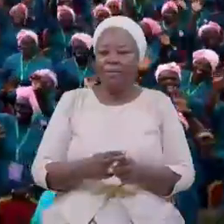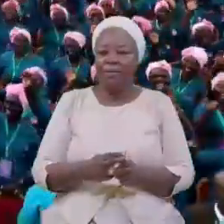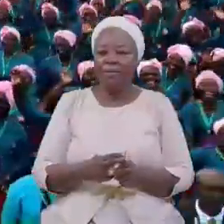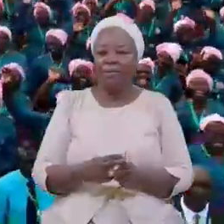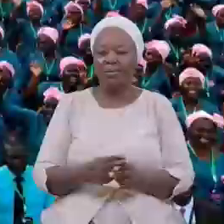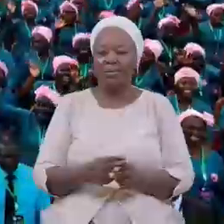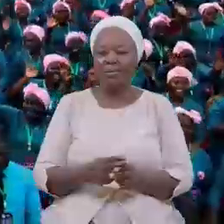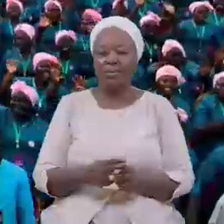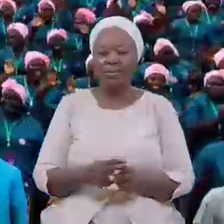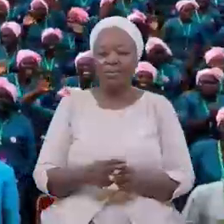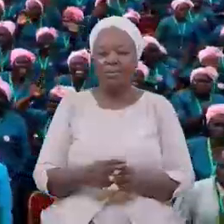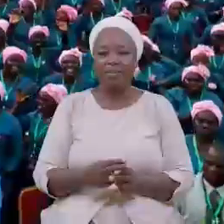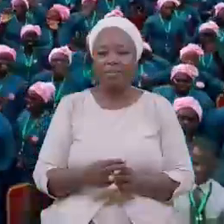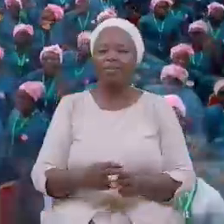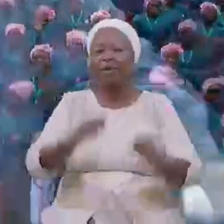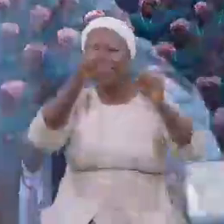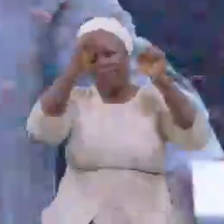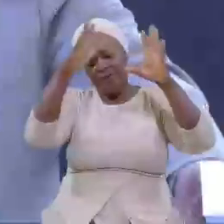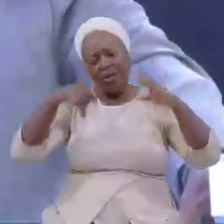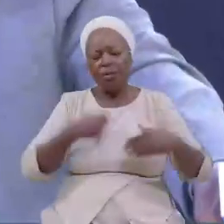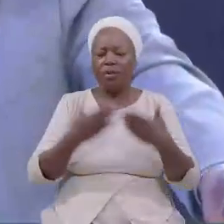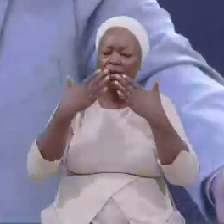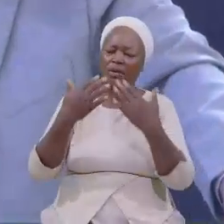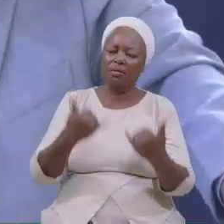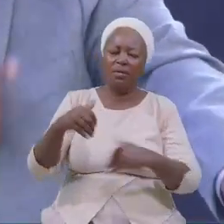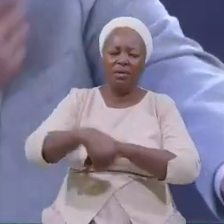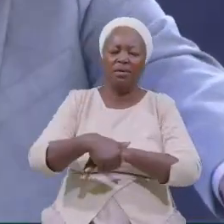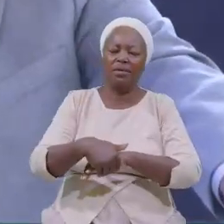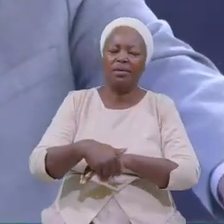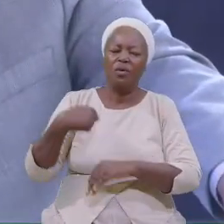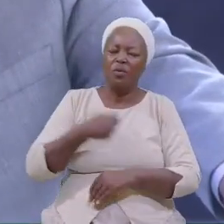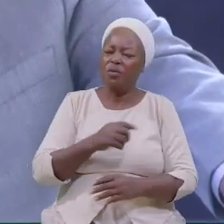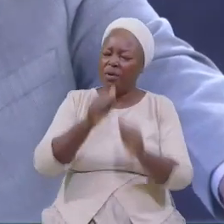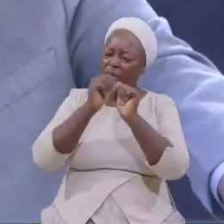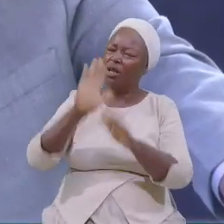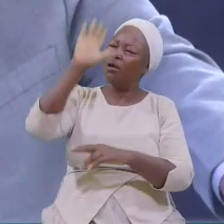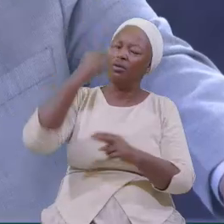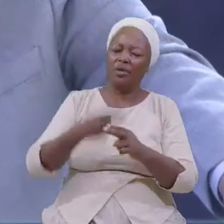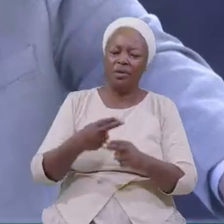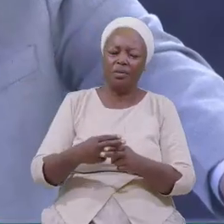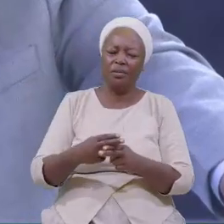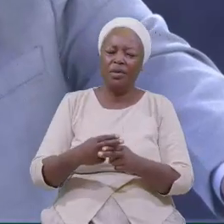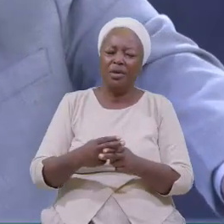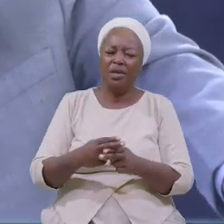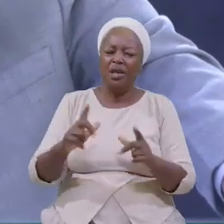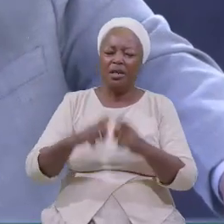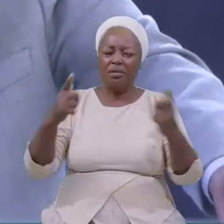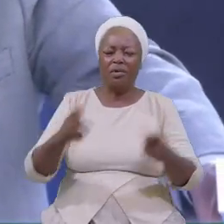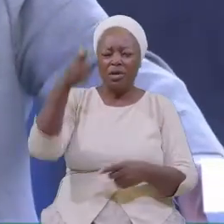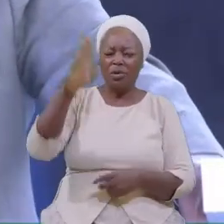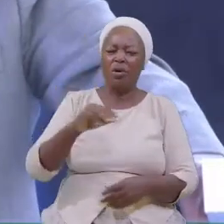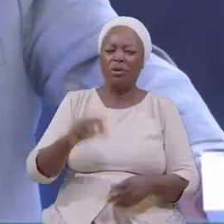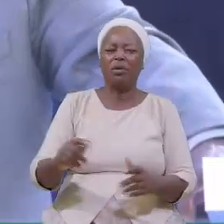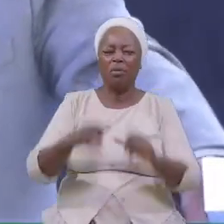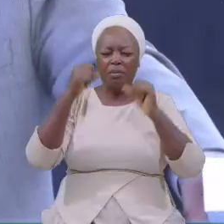name. Father, we thank you tonight. We bless your name. Great God, mighty